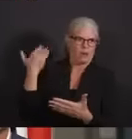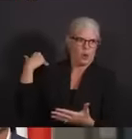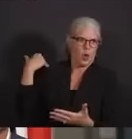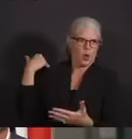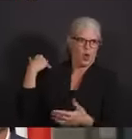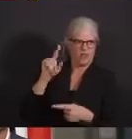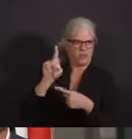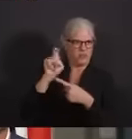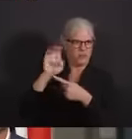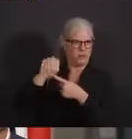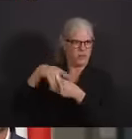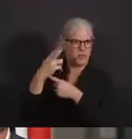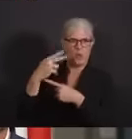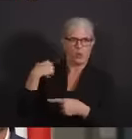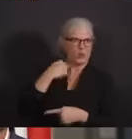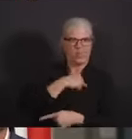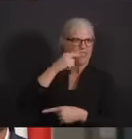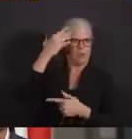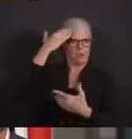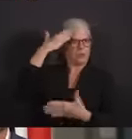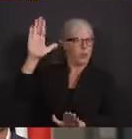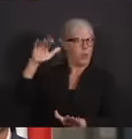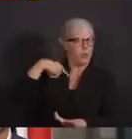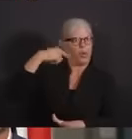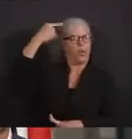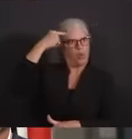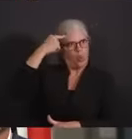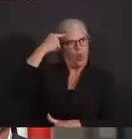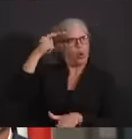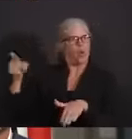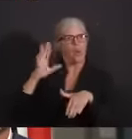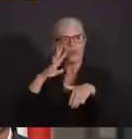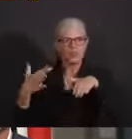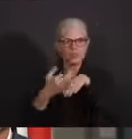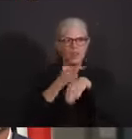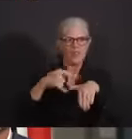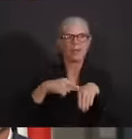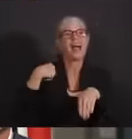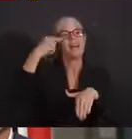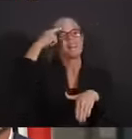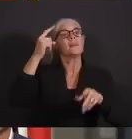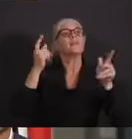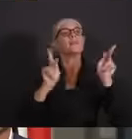hour. And no one thought it was going to come ashore at that. But I think a lot of people thought it was going to come